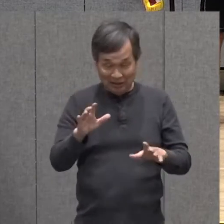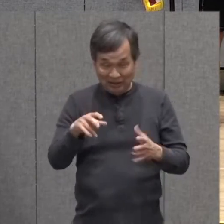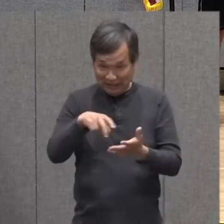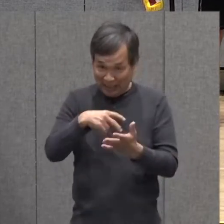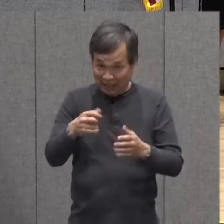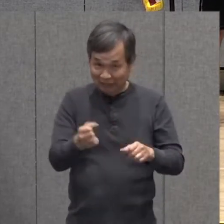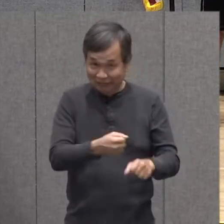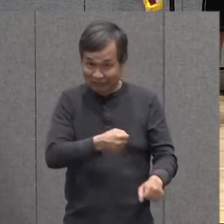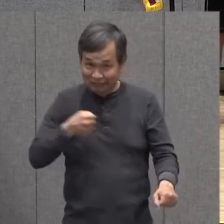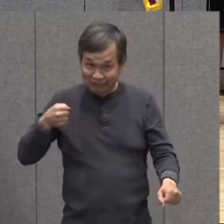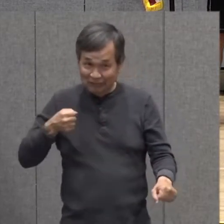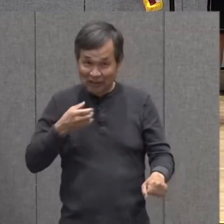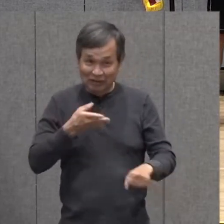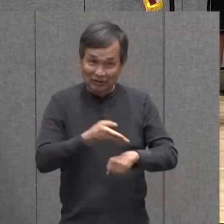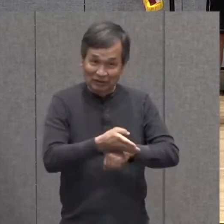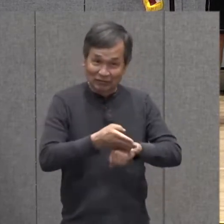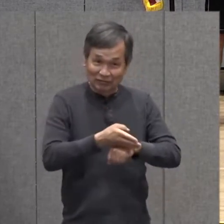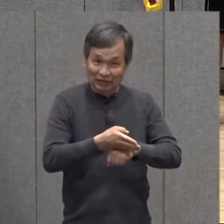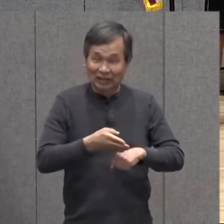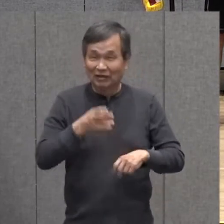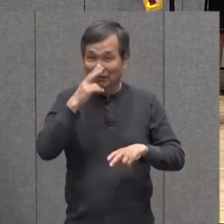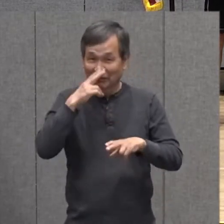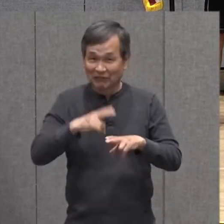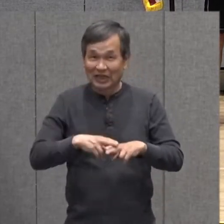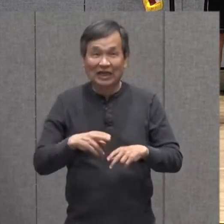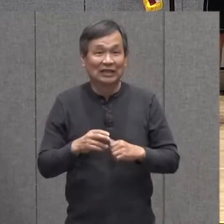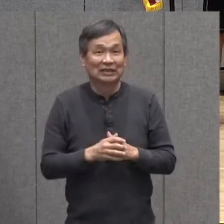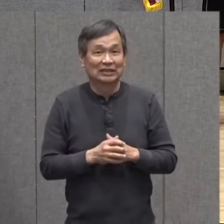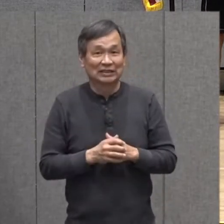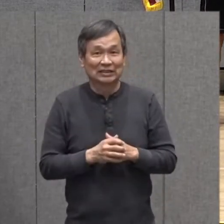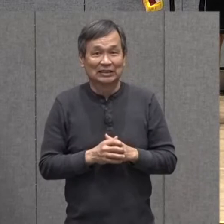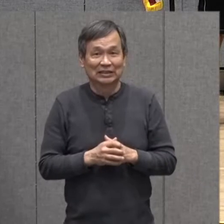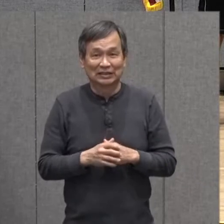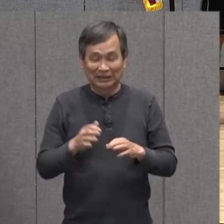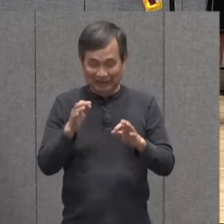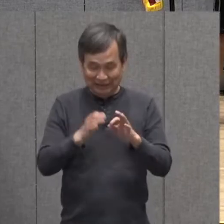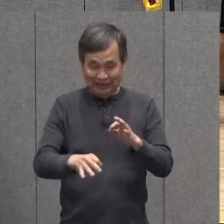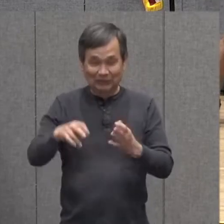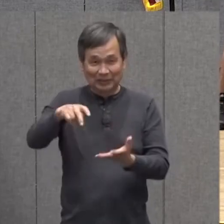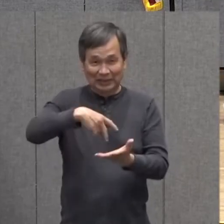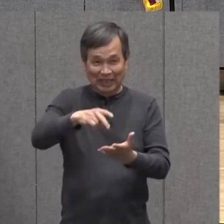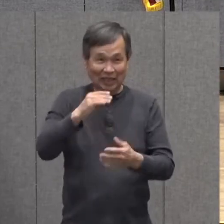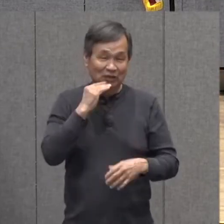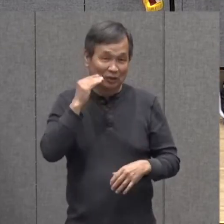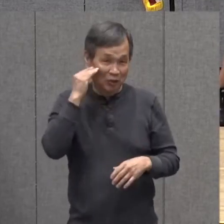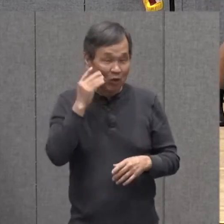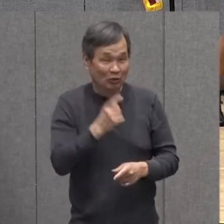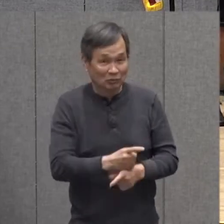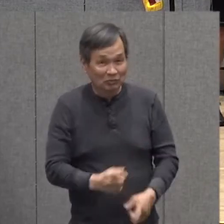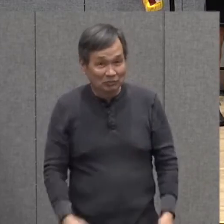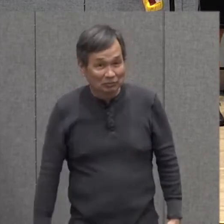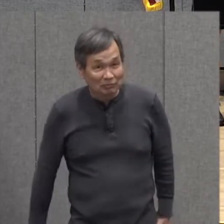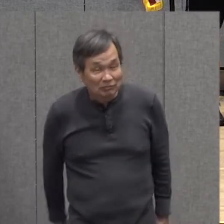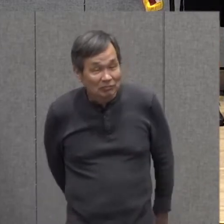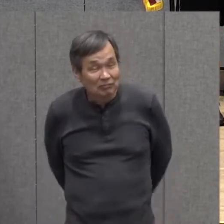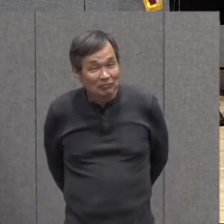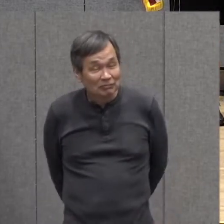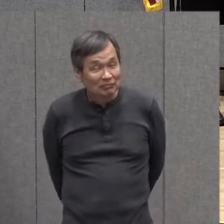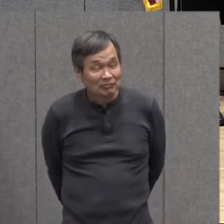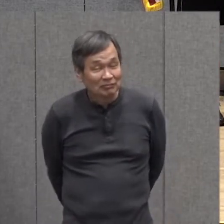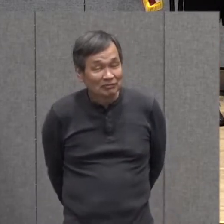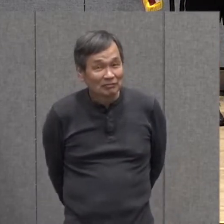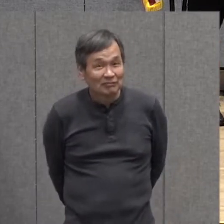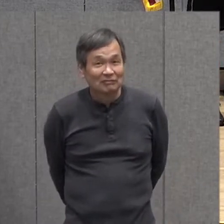again. We did a really fun and simple dance that you could do at home. Y luego hicimos un baile, que siempre hacemos en la